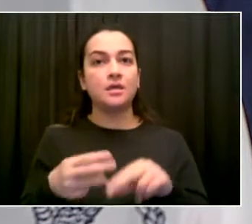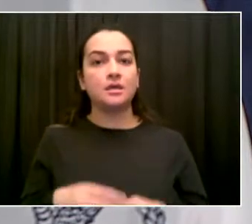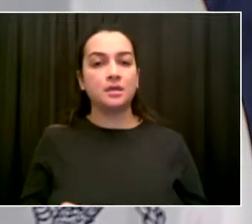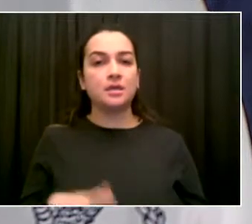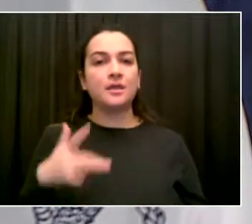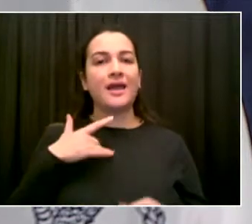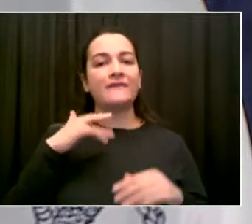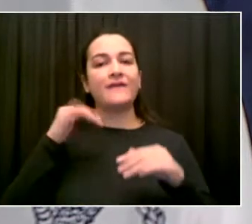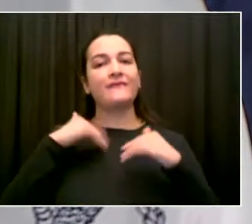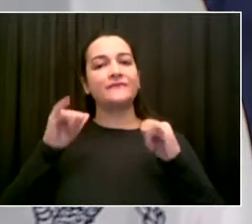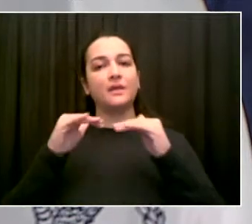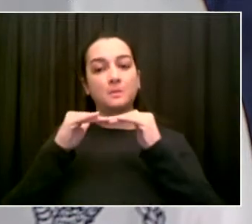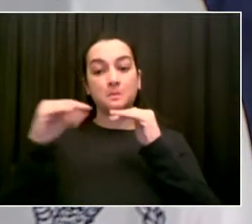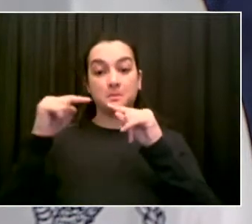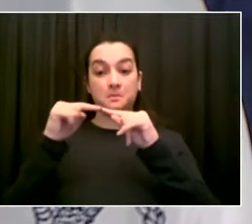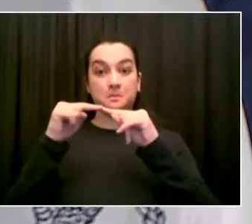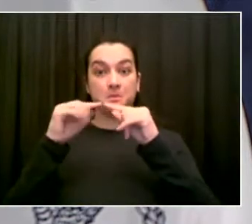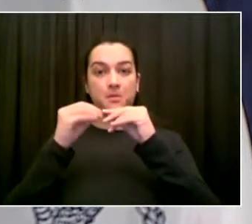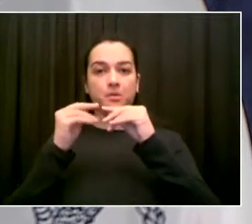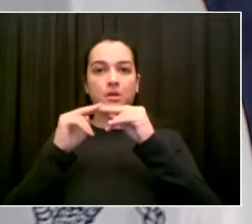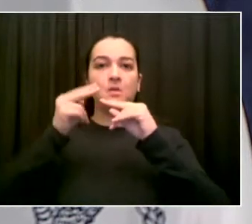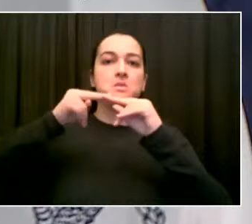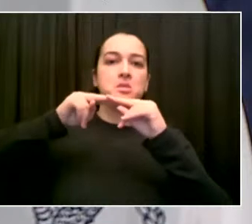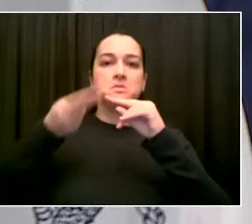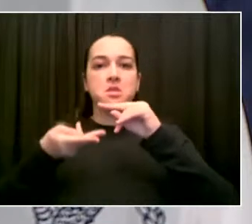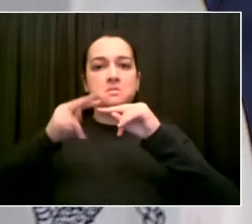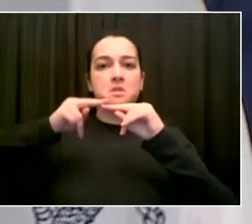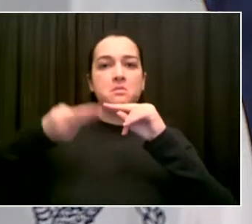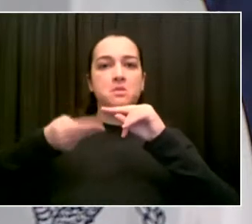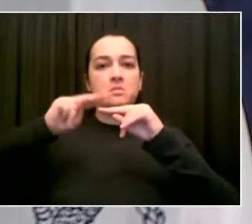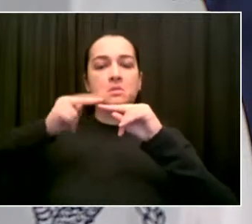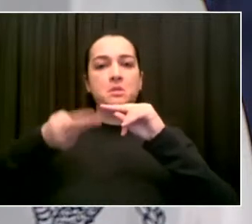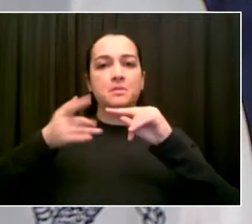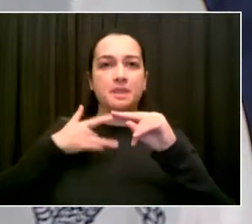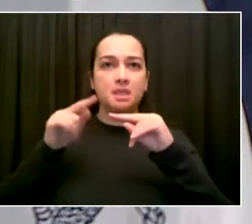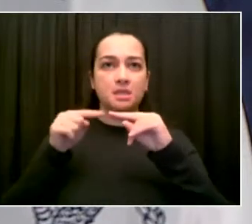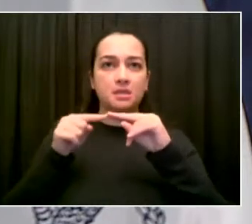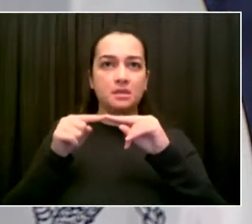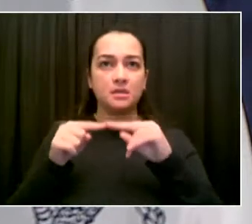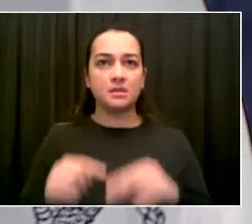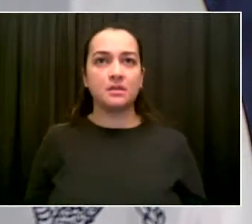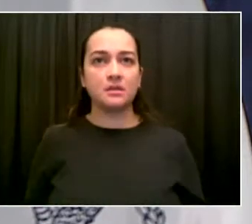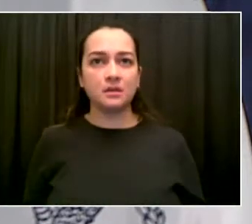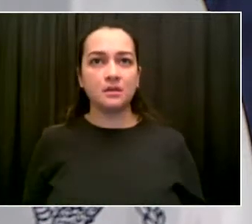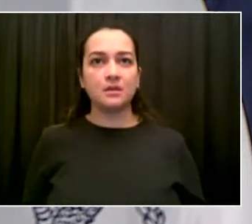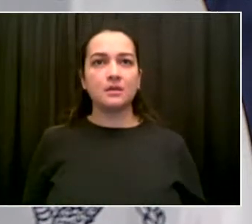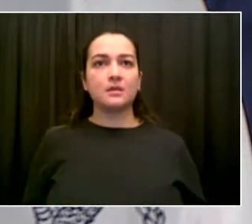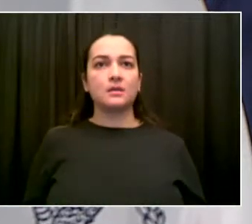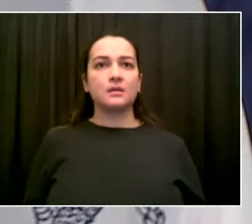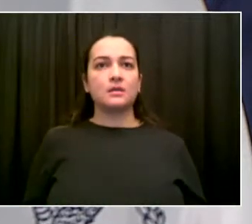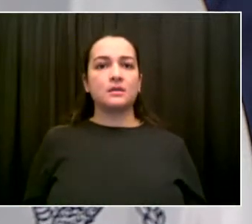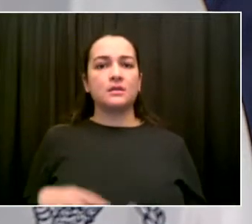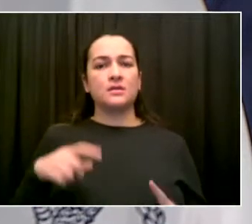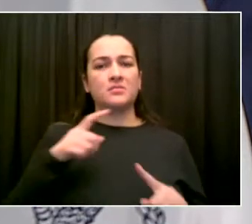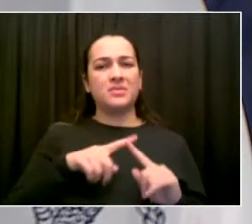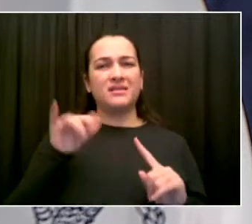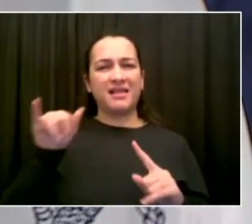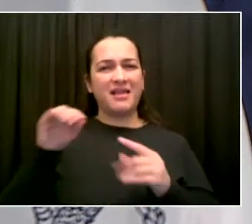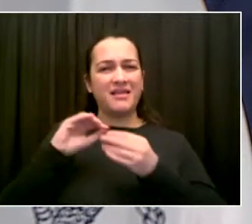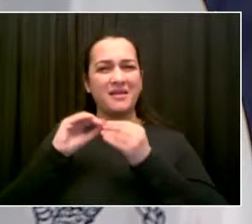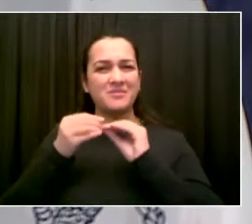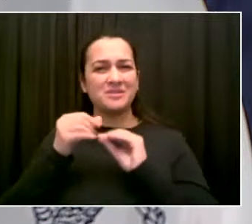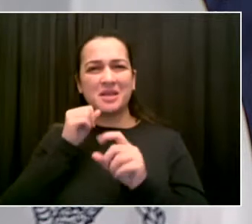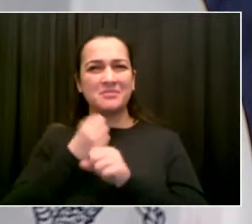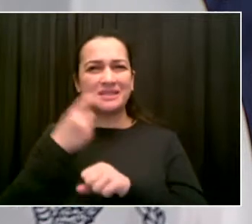also that a numerical threshold doesn't really make sense, that it's more about doing individual investigations in classrooms, which it sounds